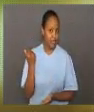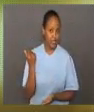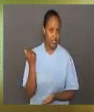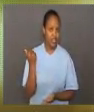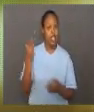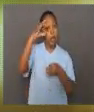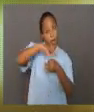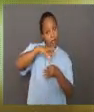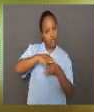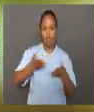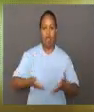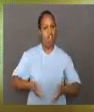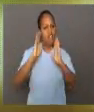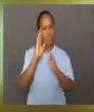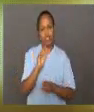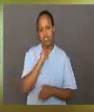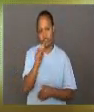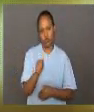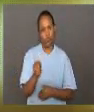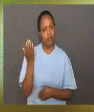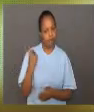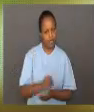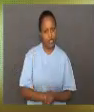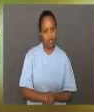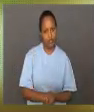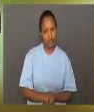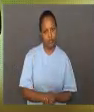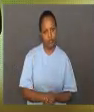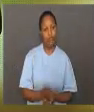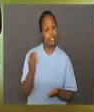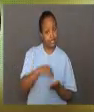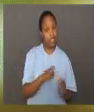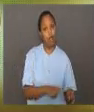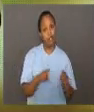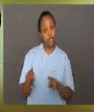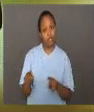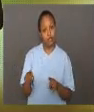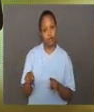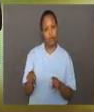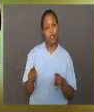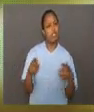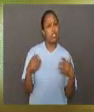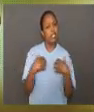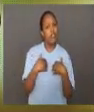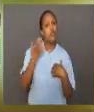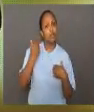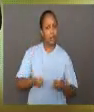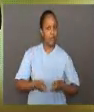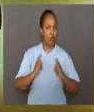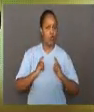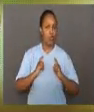allowed to vote or to take part in government. They also lived in constant fear of being